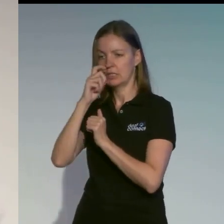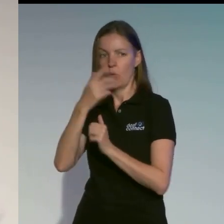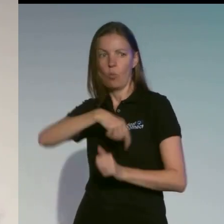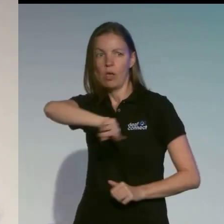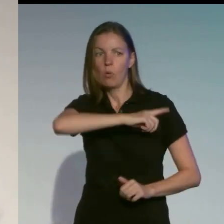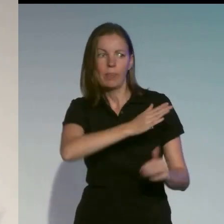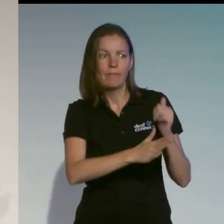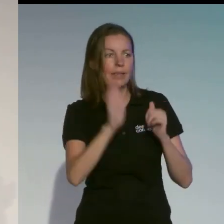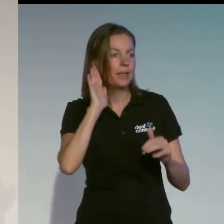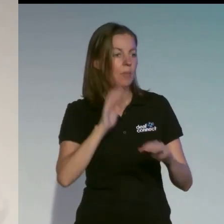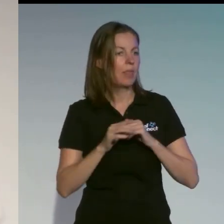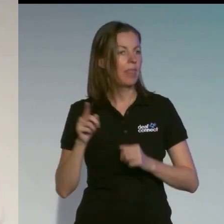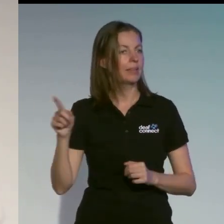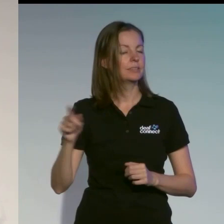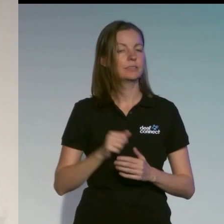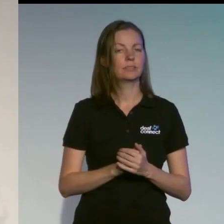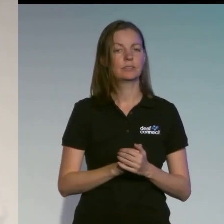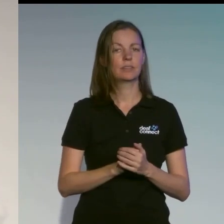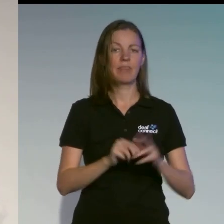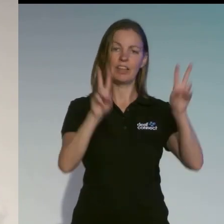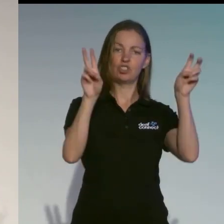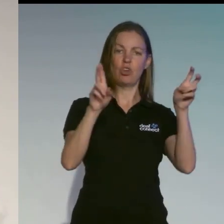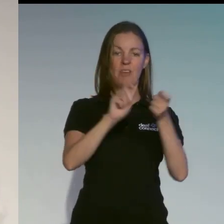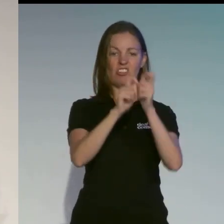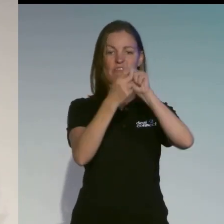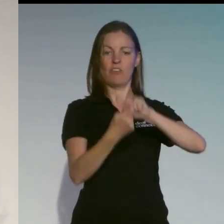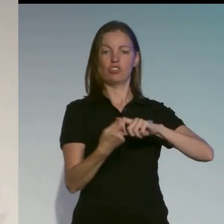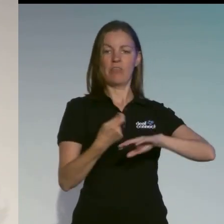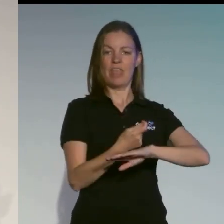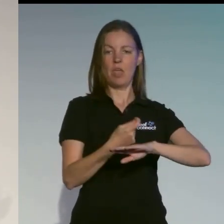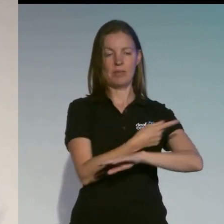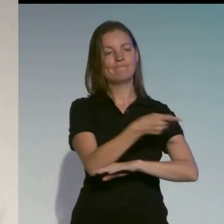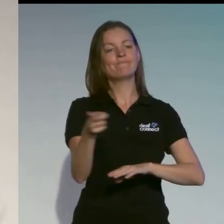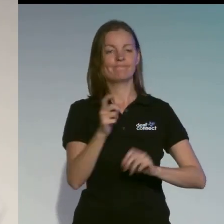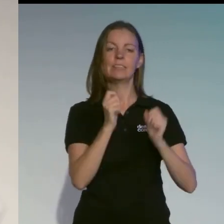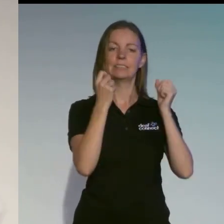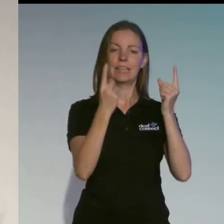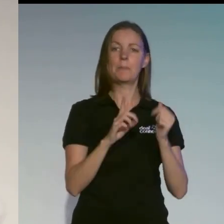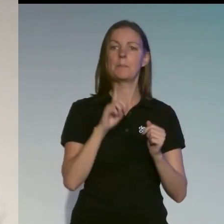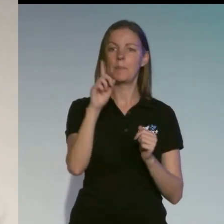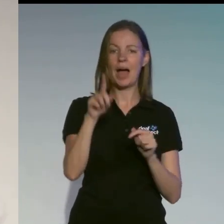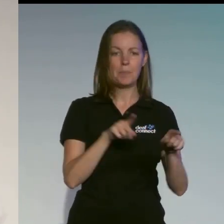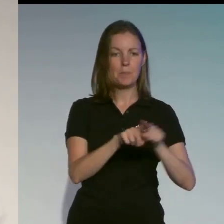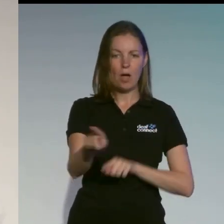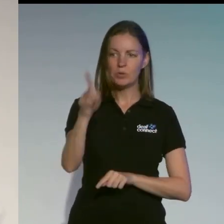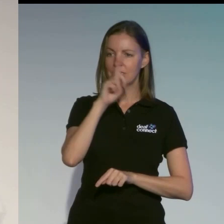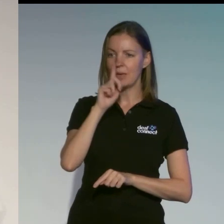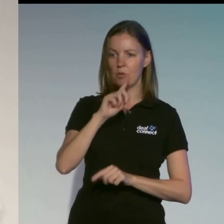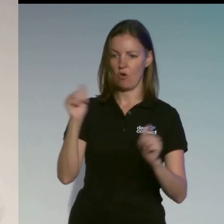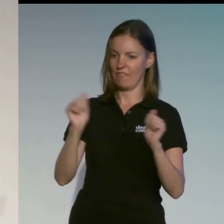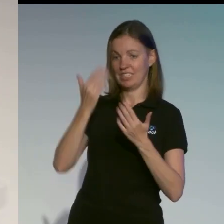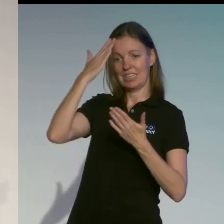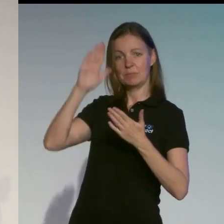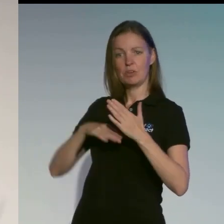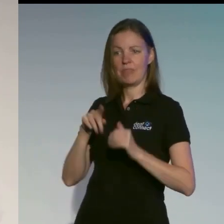about. The term conversion therapy is recognisable to many, however, most people who go through conversion practices have not experienced anything that